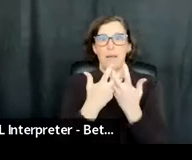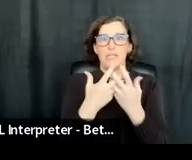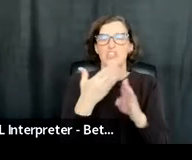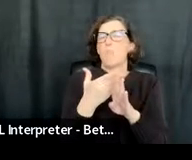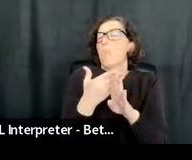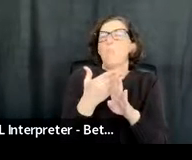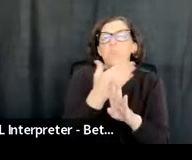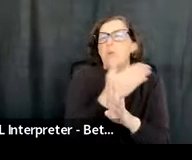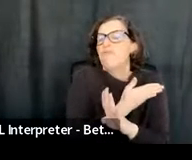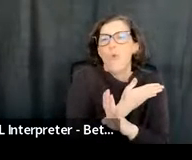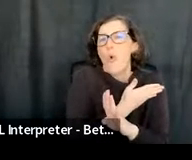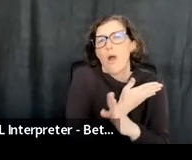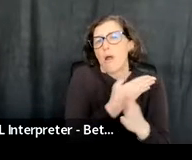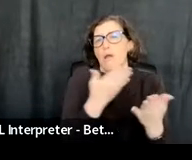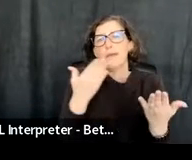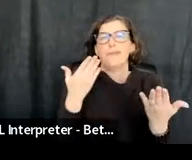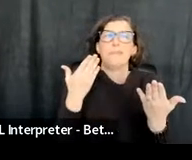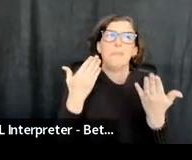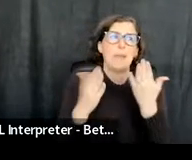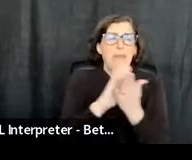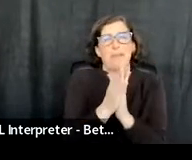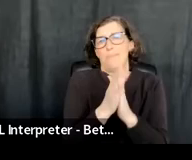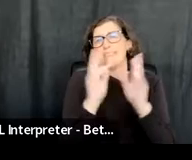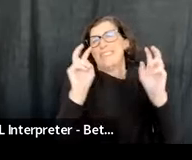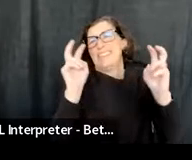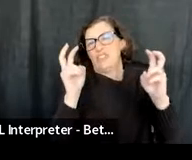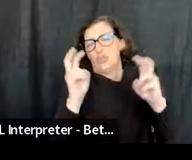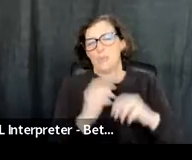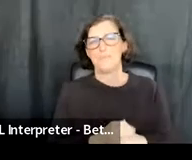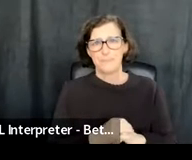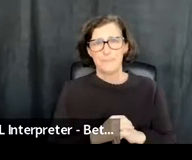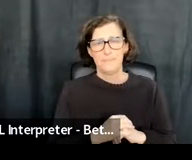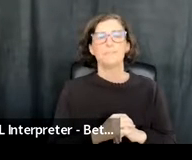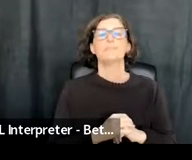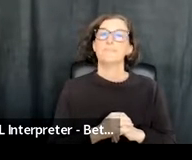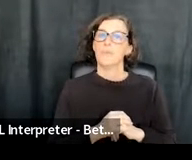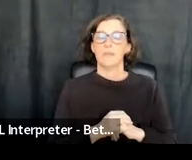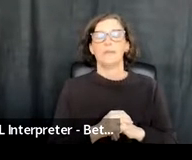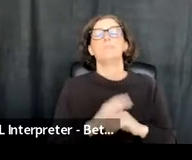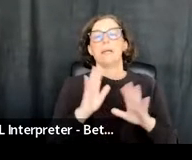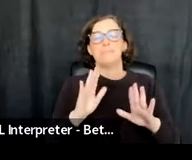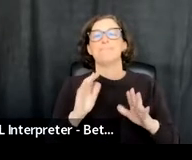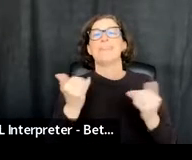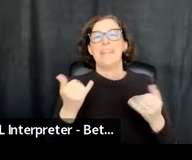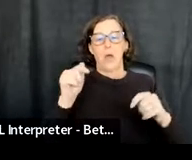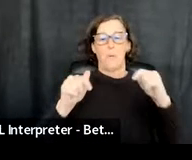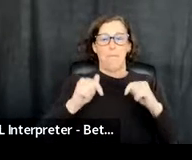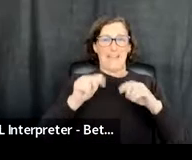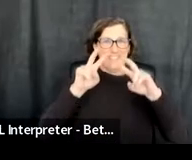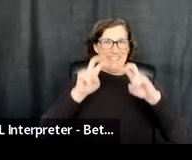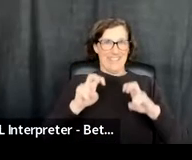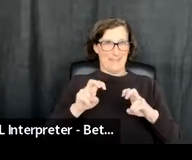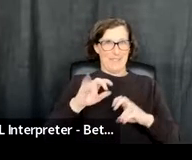becomes perhaps problematic. But enough soapbox, and back to our assessments. I'll turn it back to